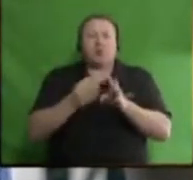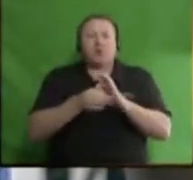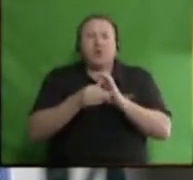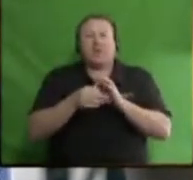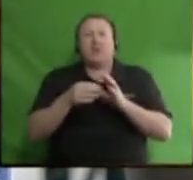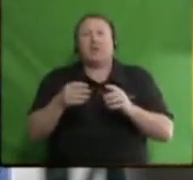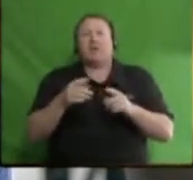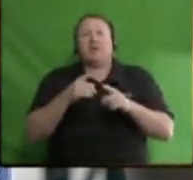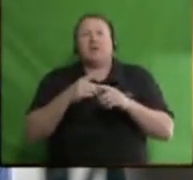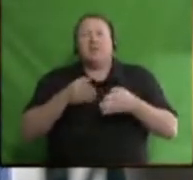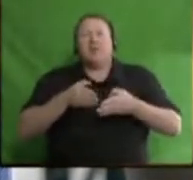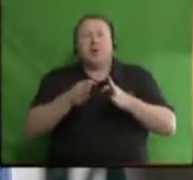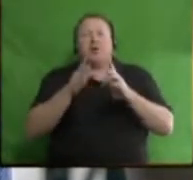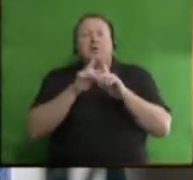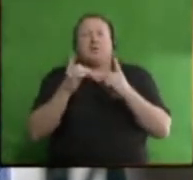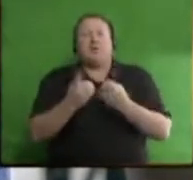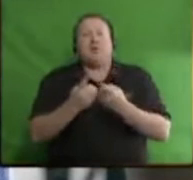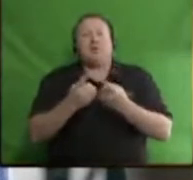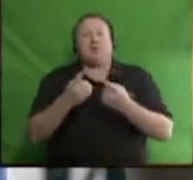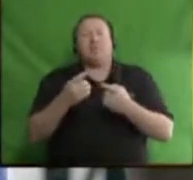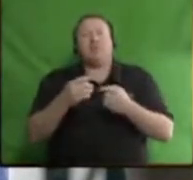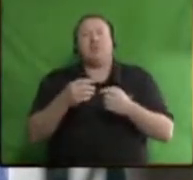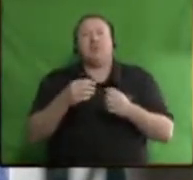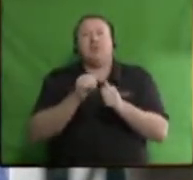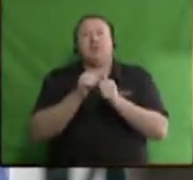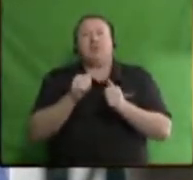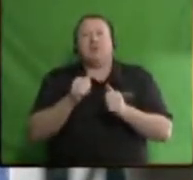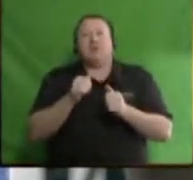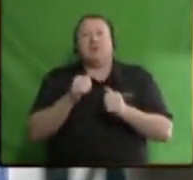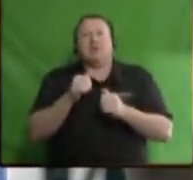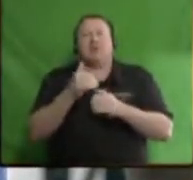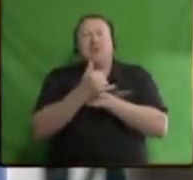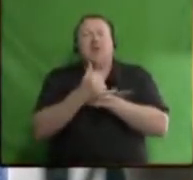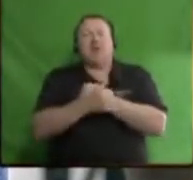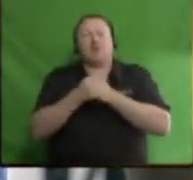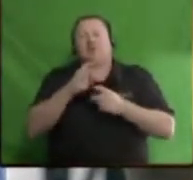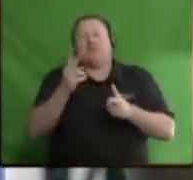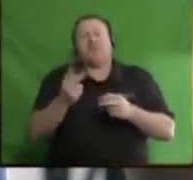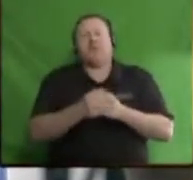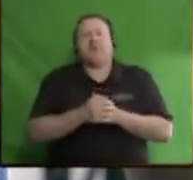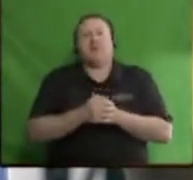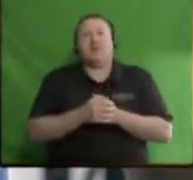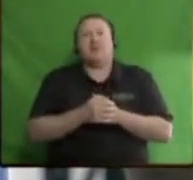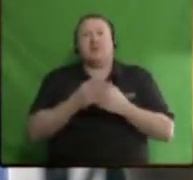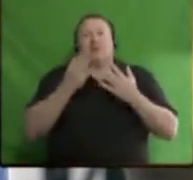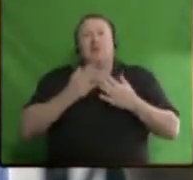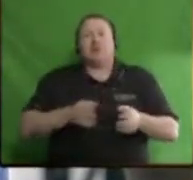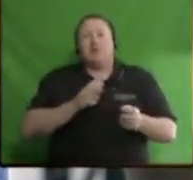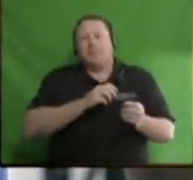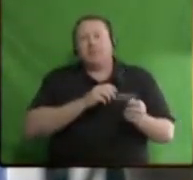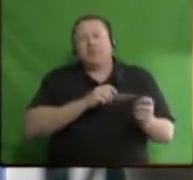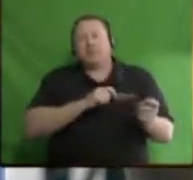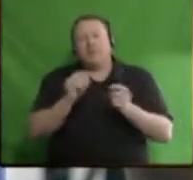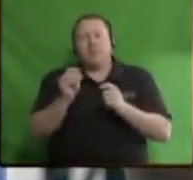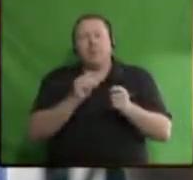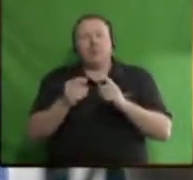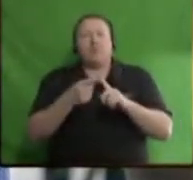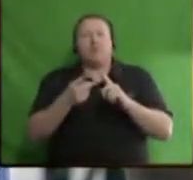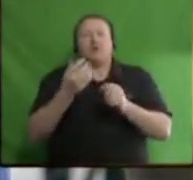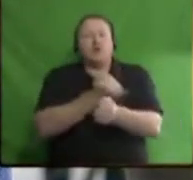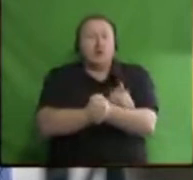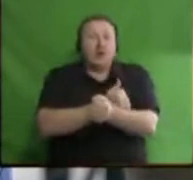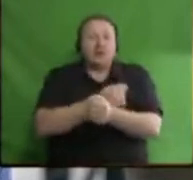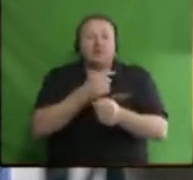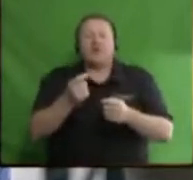and parallel departments in neighboring countries, which results in human trafficking, extremism, cross-border crime, drug trafficking, amongst